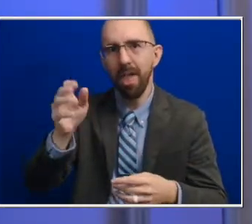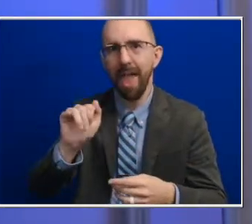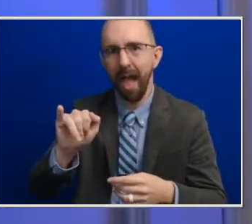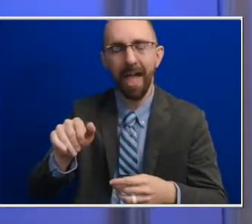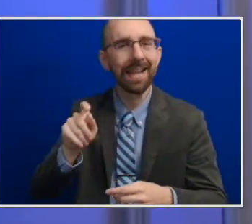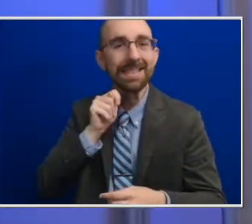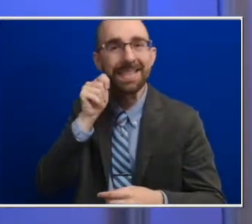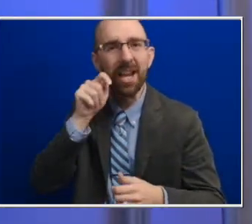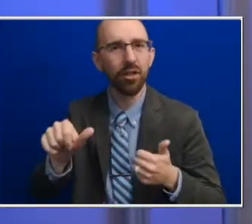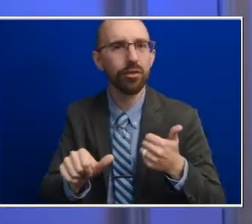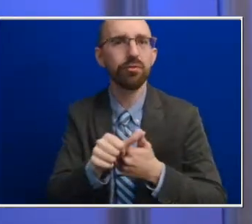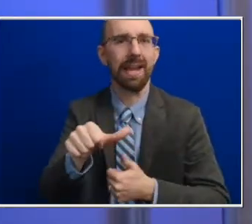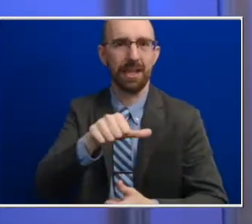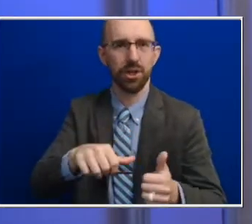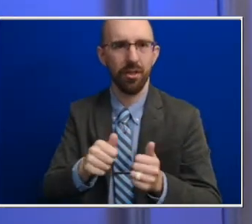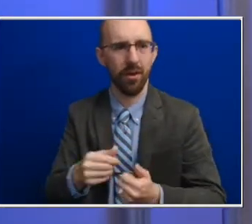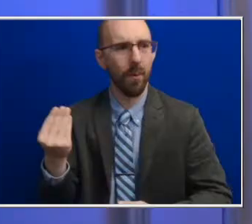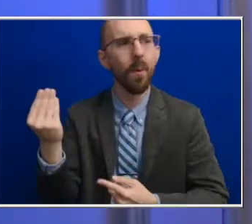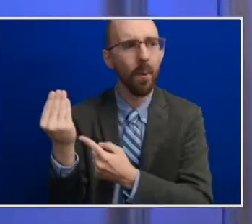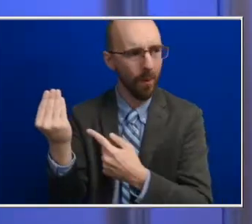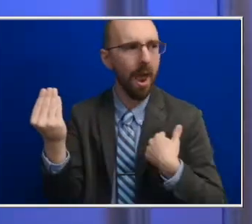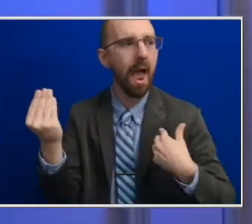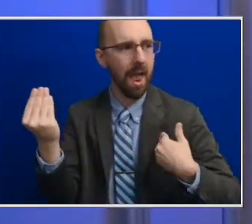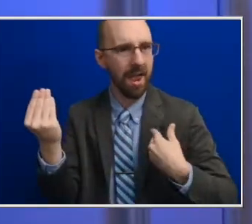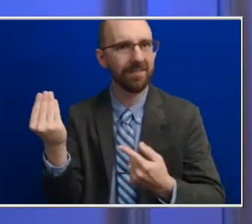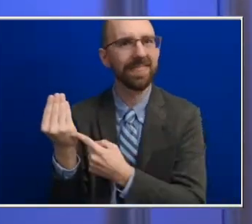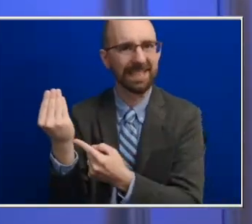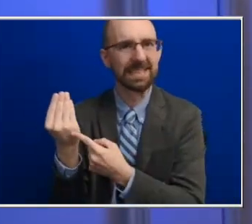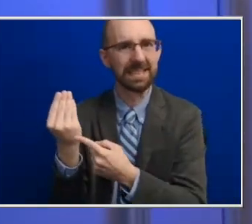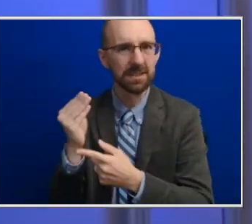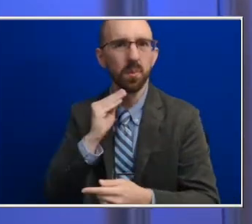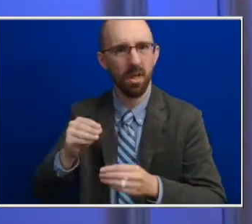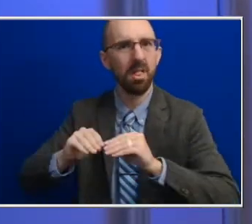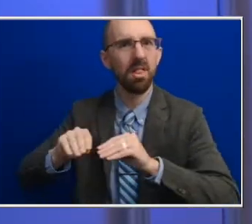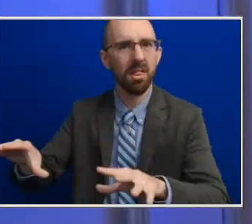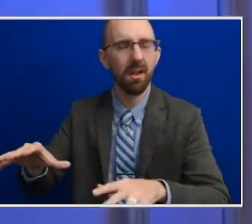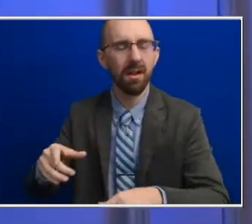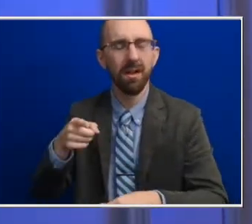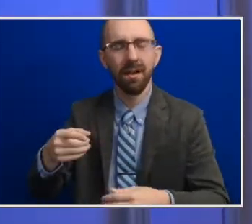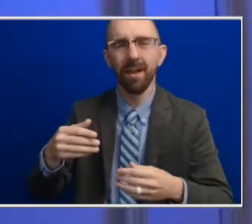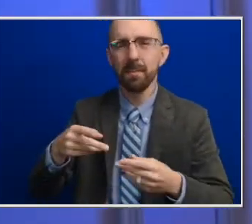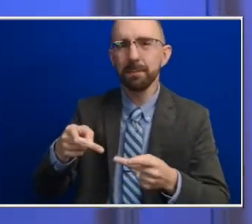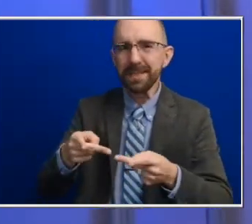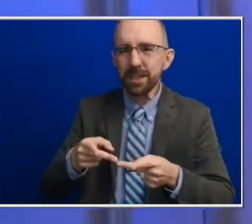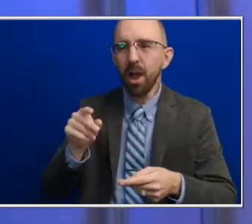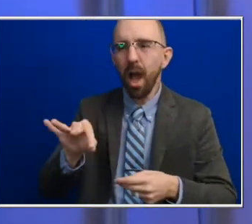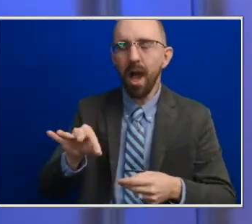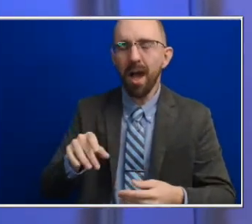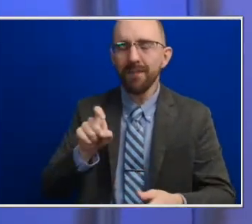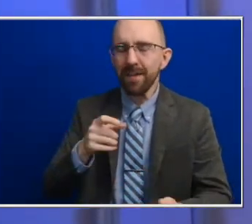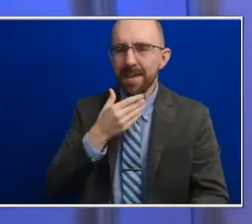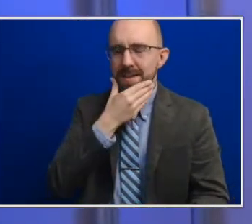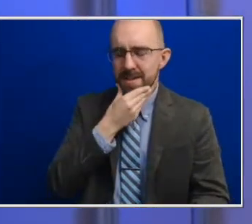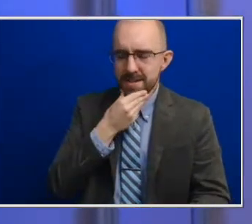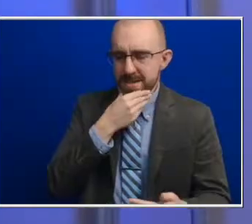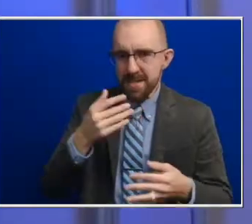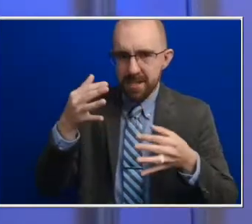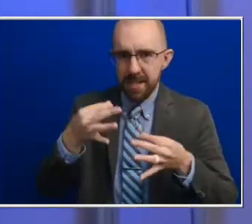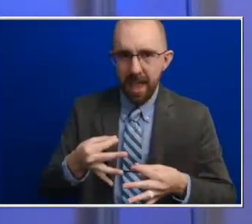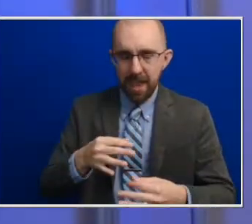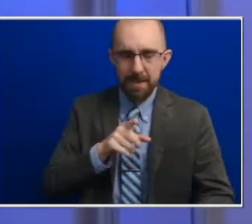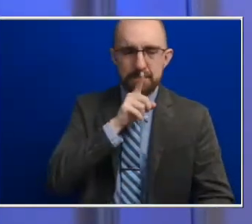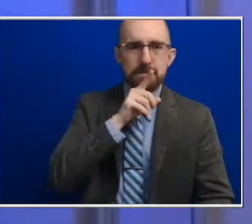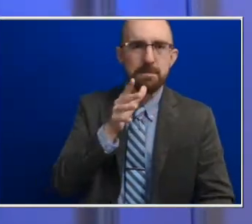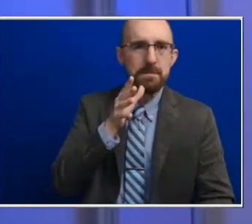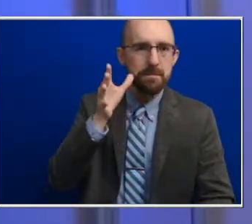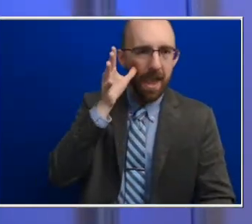with said information. And so these kids are often in a position of making a choice, often not telling their parents or myself